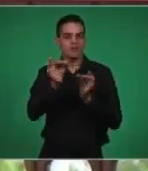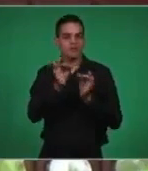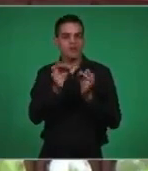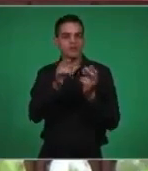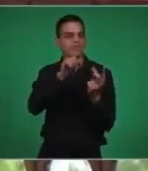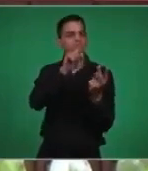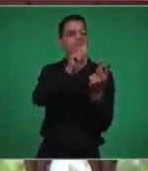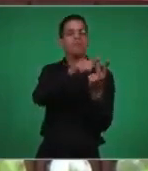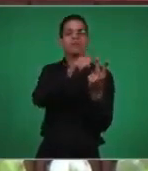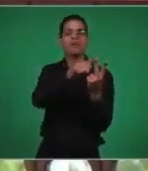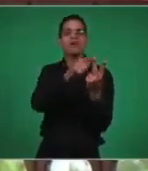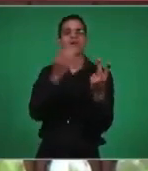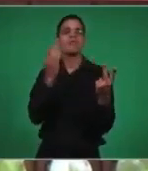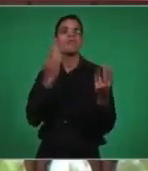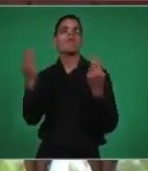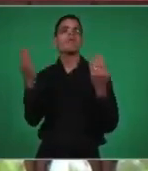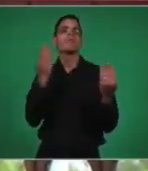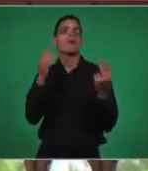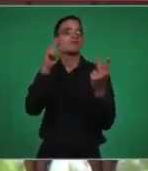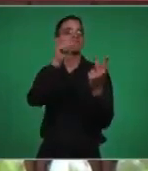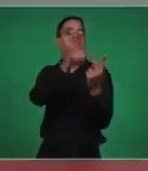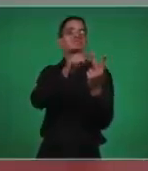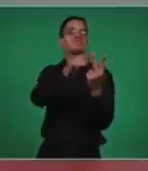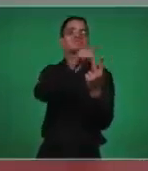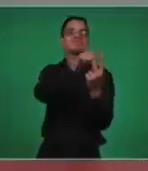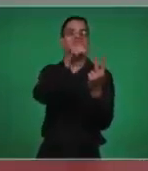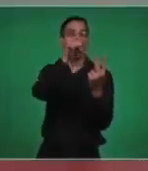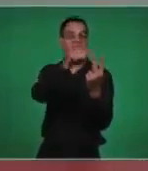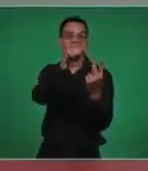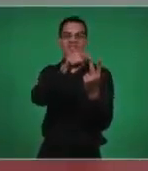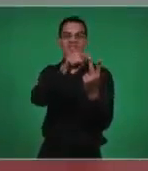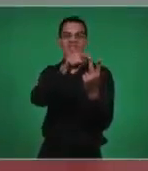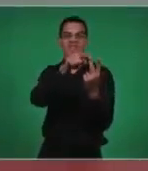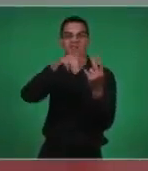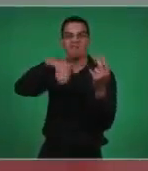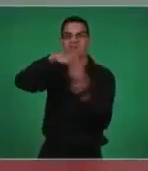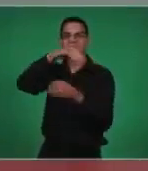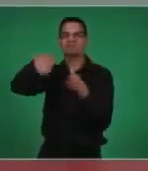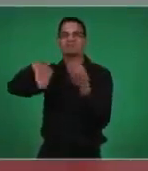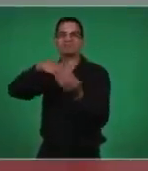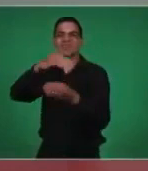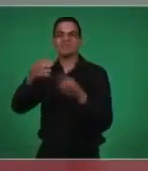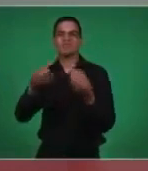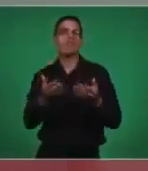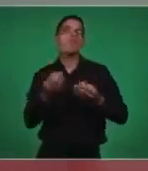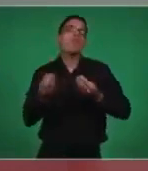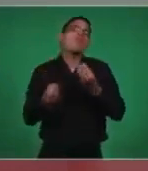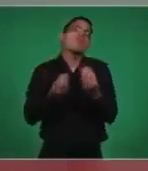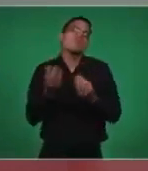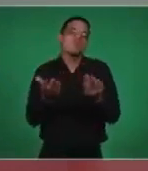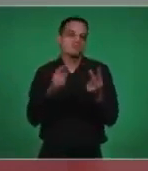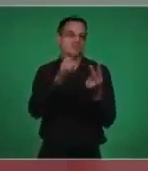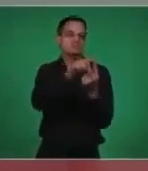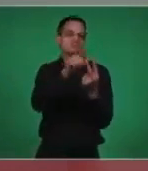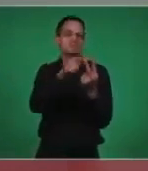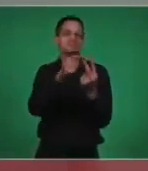the one that disorganized. I always say one thing that, from my own experience of life, which is not a small